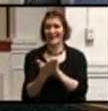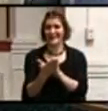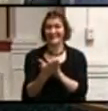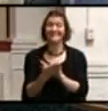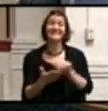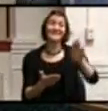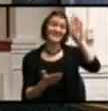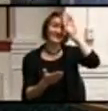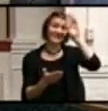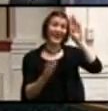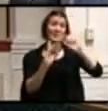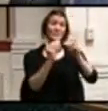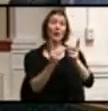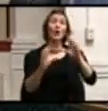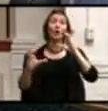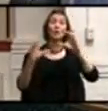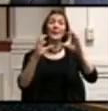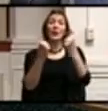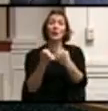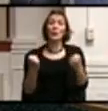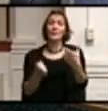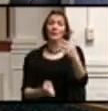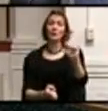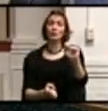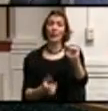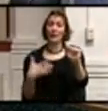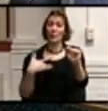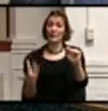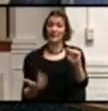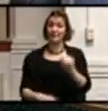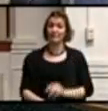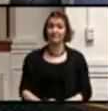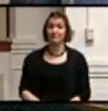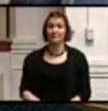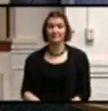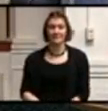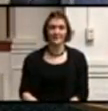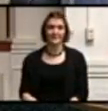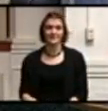Fire Department Communications Equipment Grant.